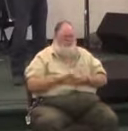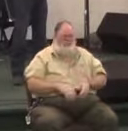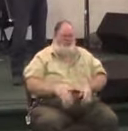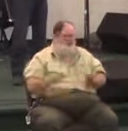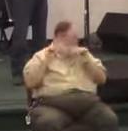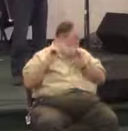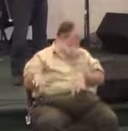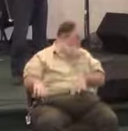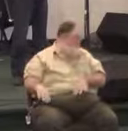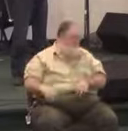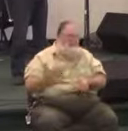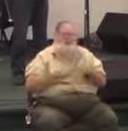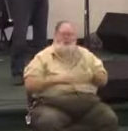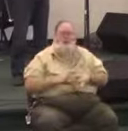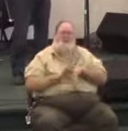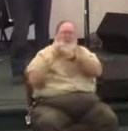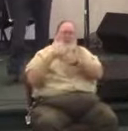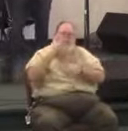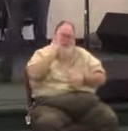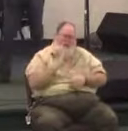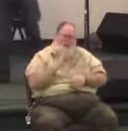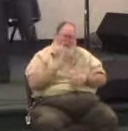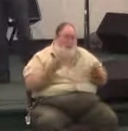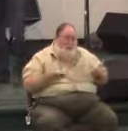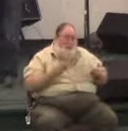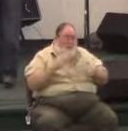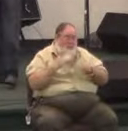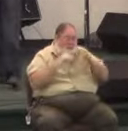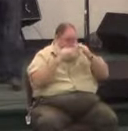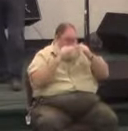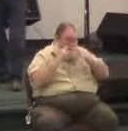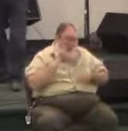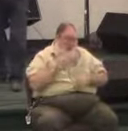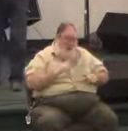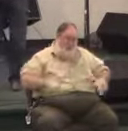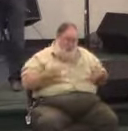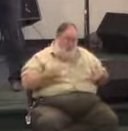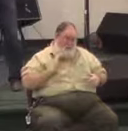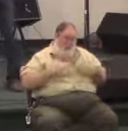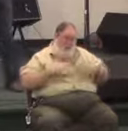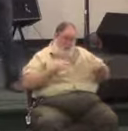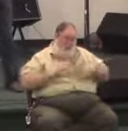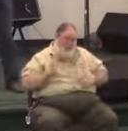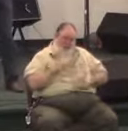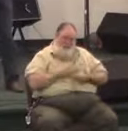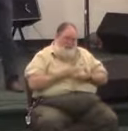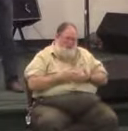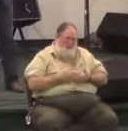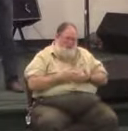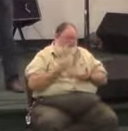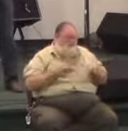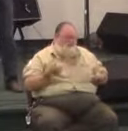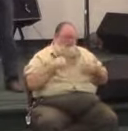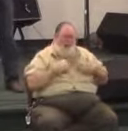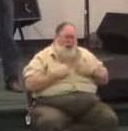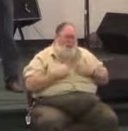Everything's God's. This building, our lives, our breath, our money, everything we have